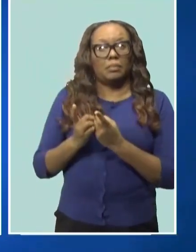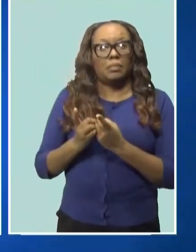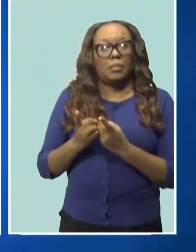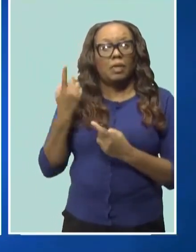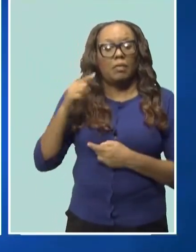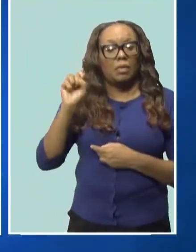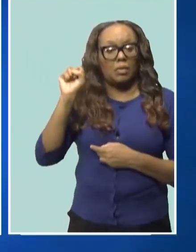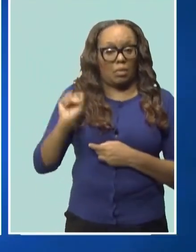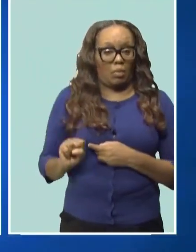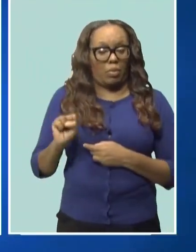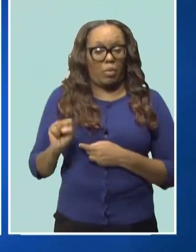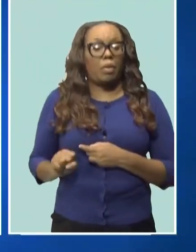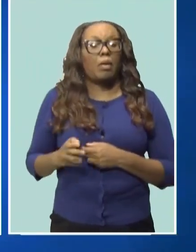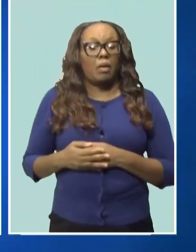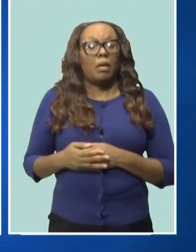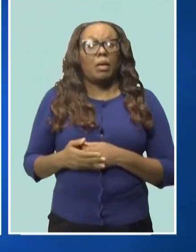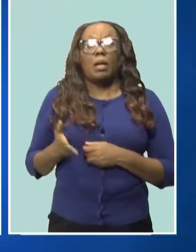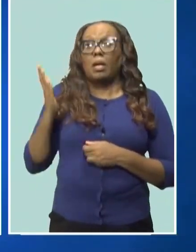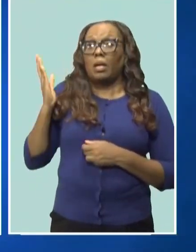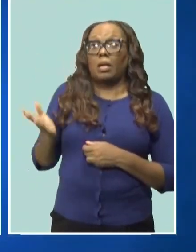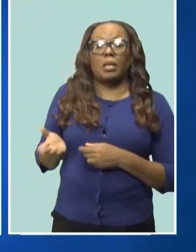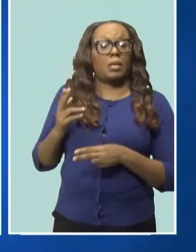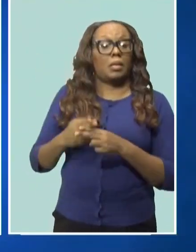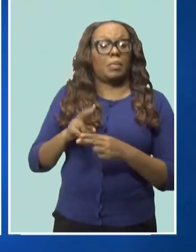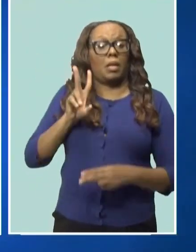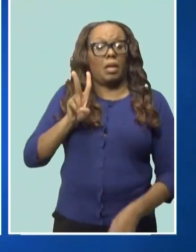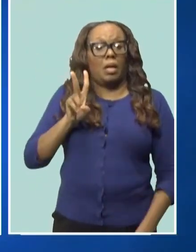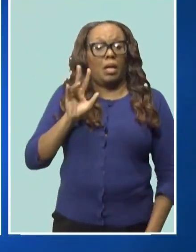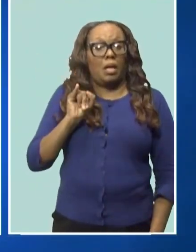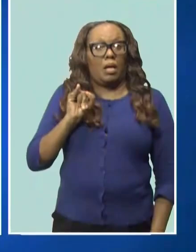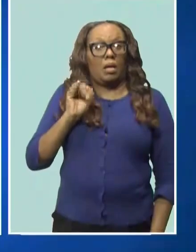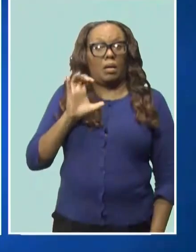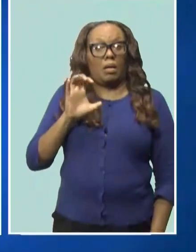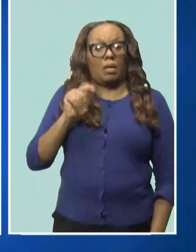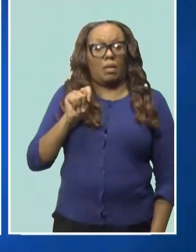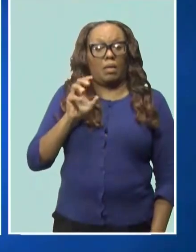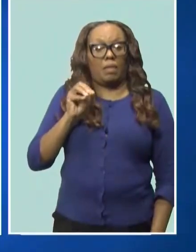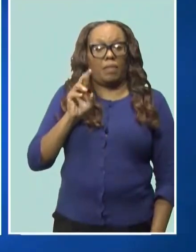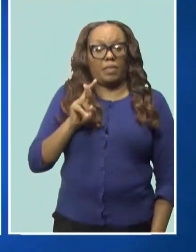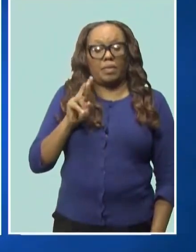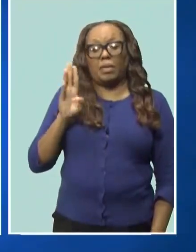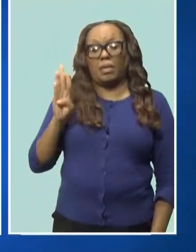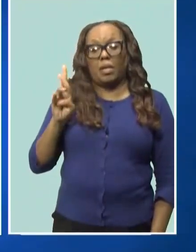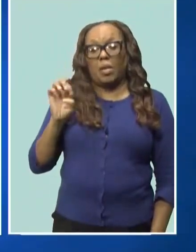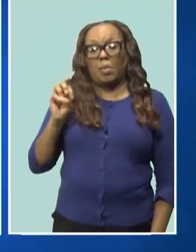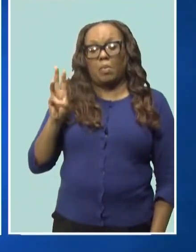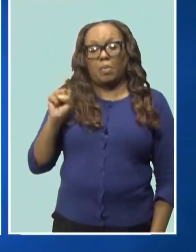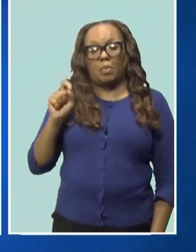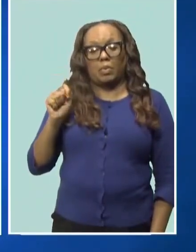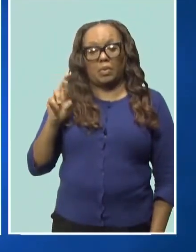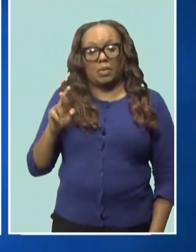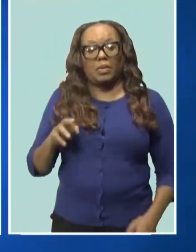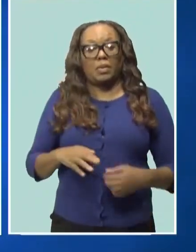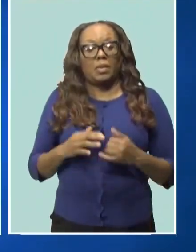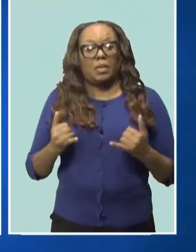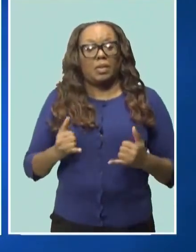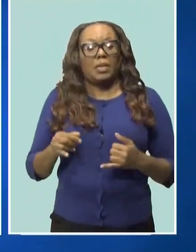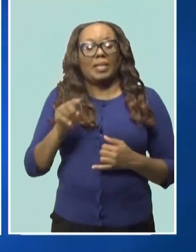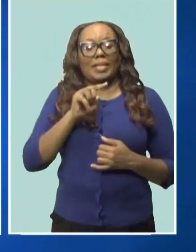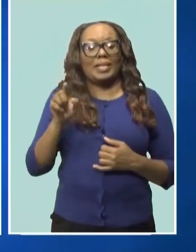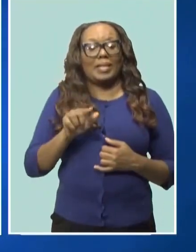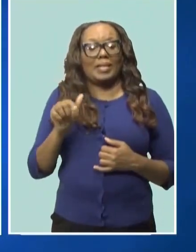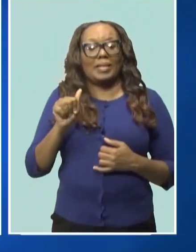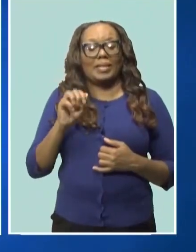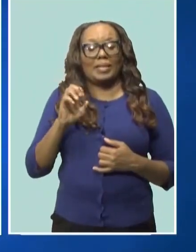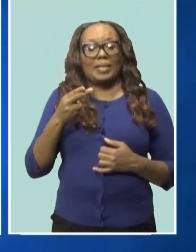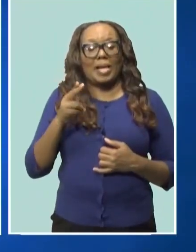Southern Division, Victor Brewster. He was speaking at the scene of the shooting of 19-year-old Zakir Avion